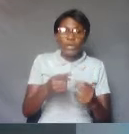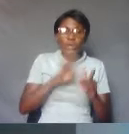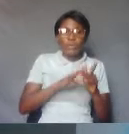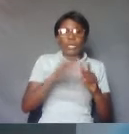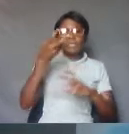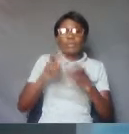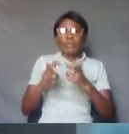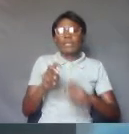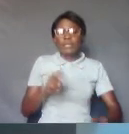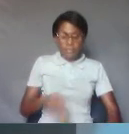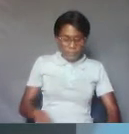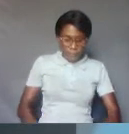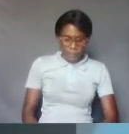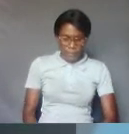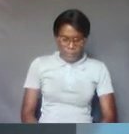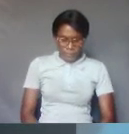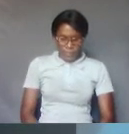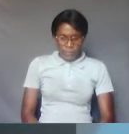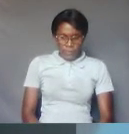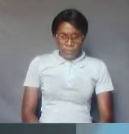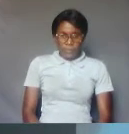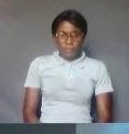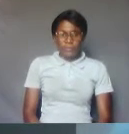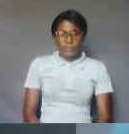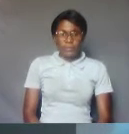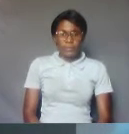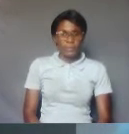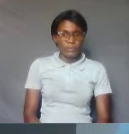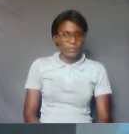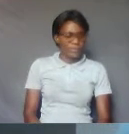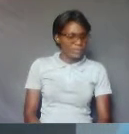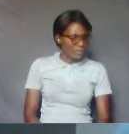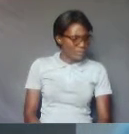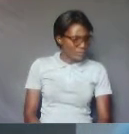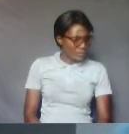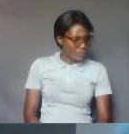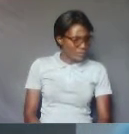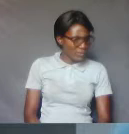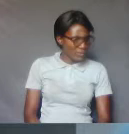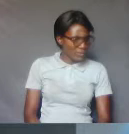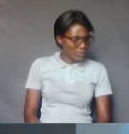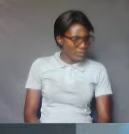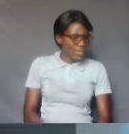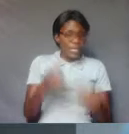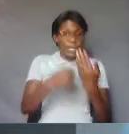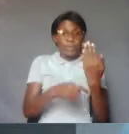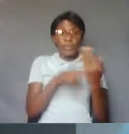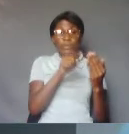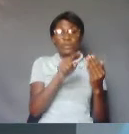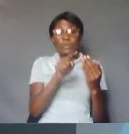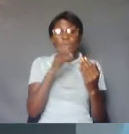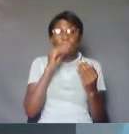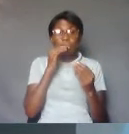metaphors and its images in any way kind of contributed to stigmatizing or